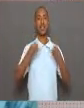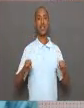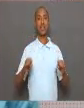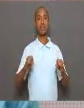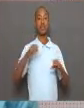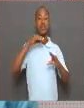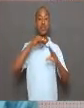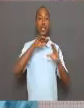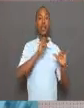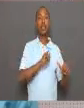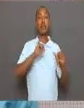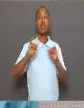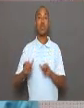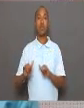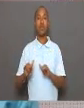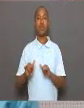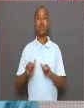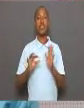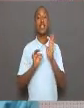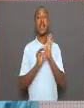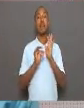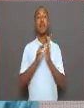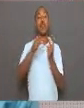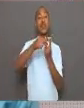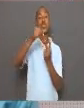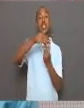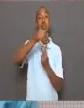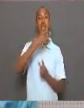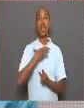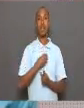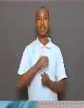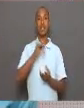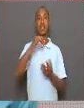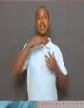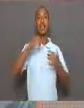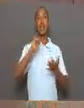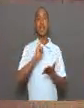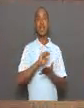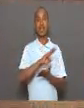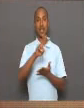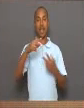is in terms of the number of constituent elements they have.